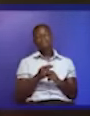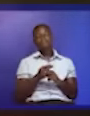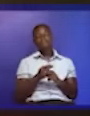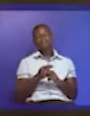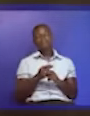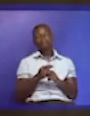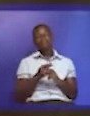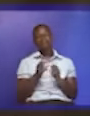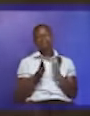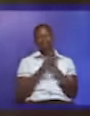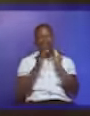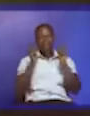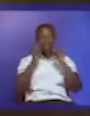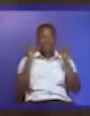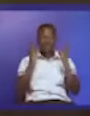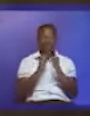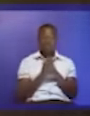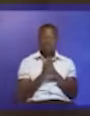Hallelujah.